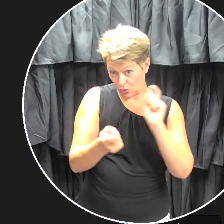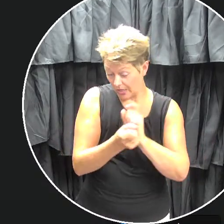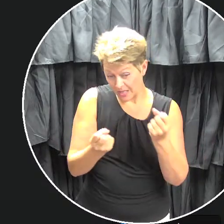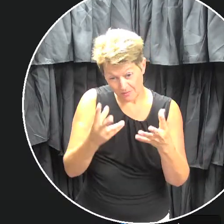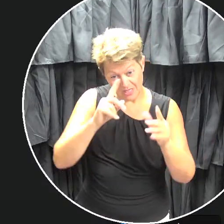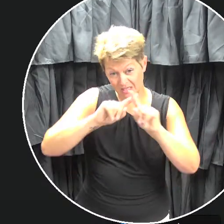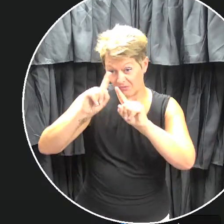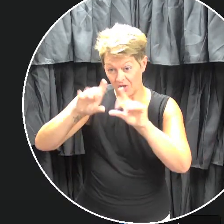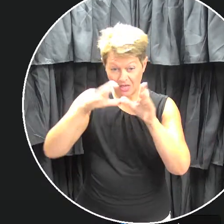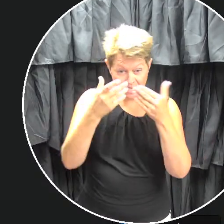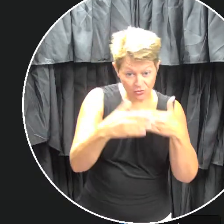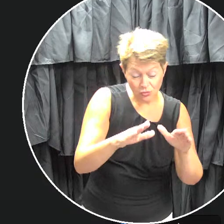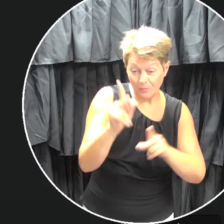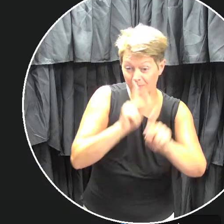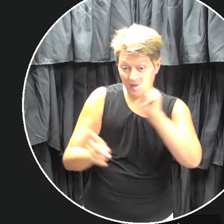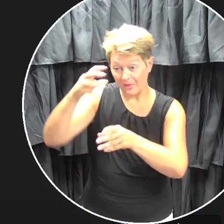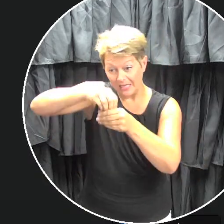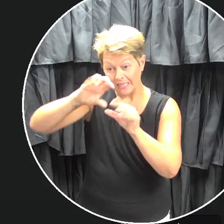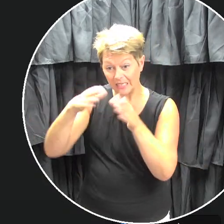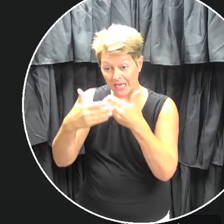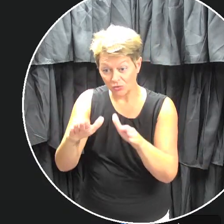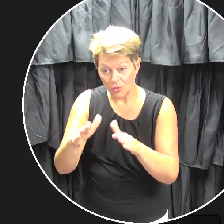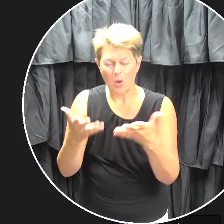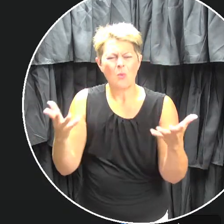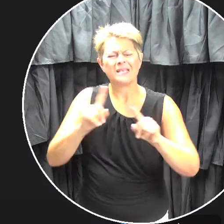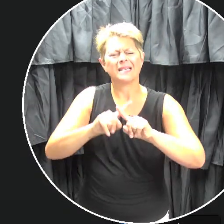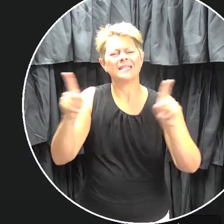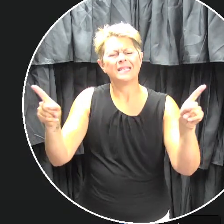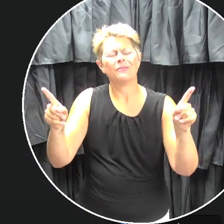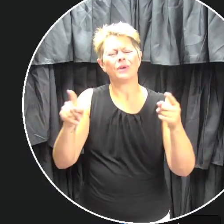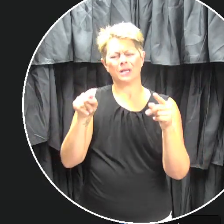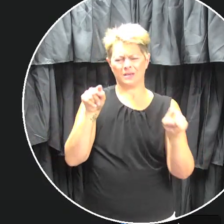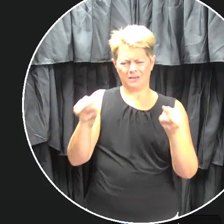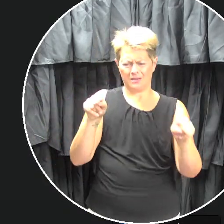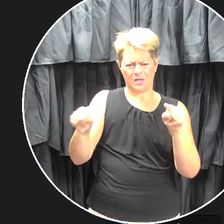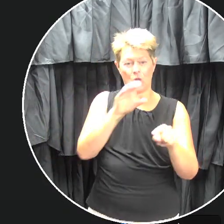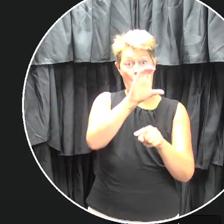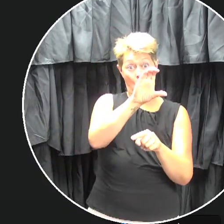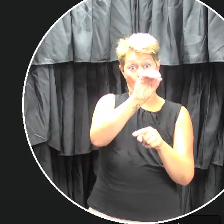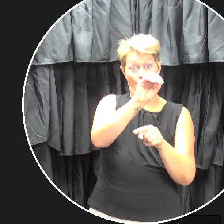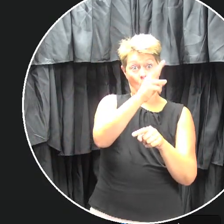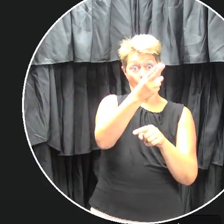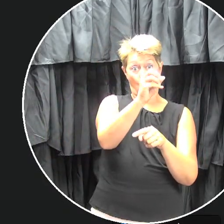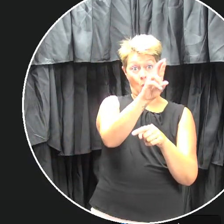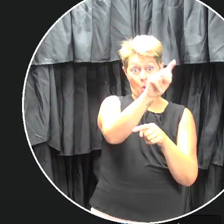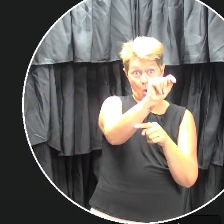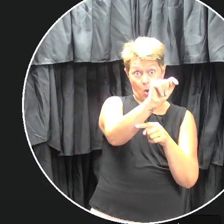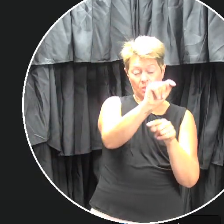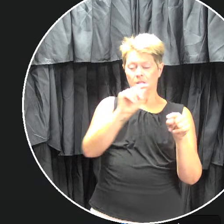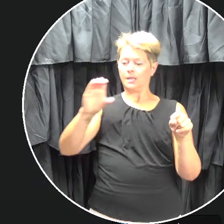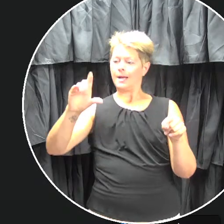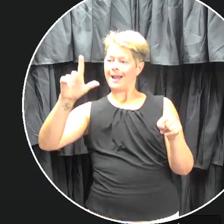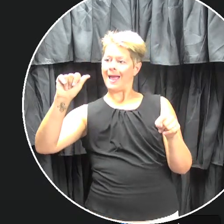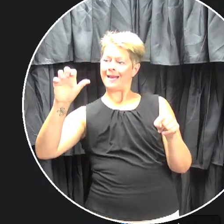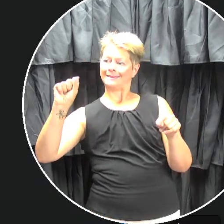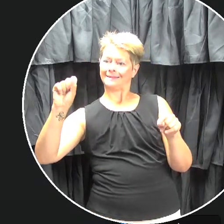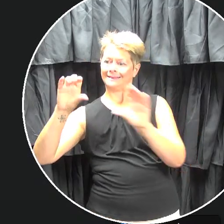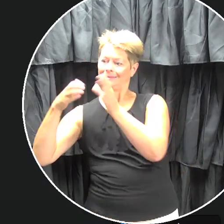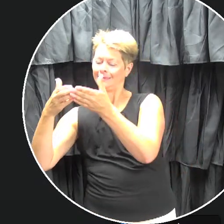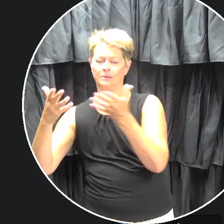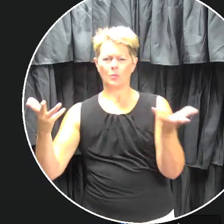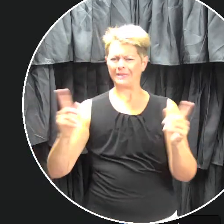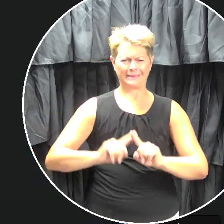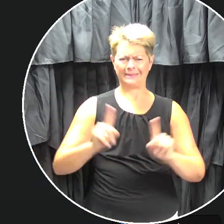that. What's the difference between a cohort and a class? I'm struggling to determine to see the difference. And are we actually going to